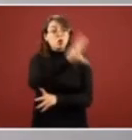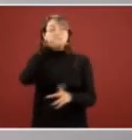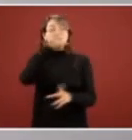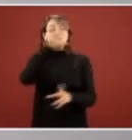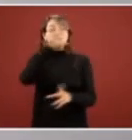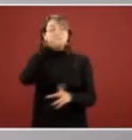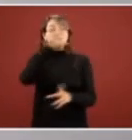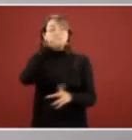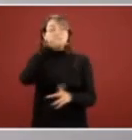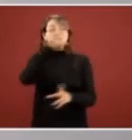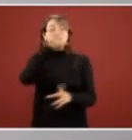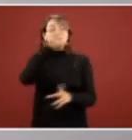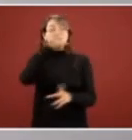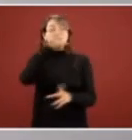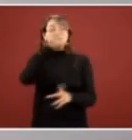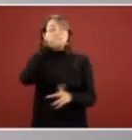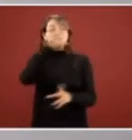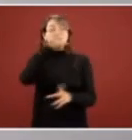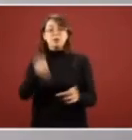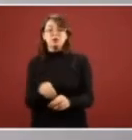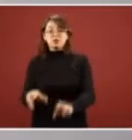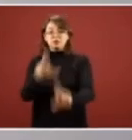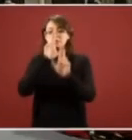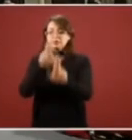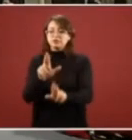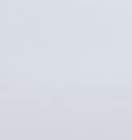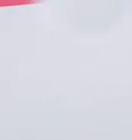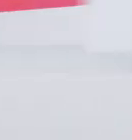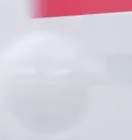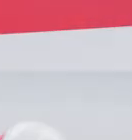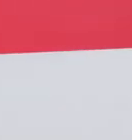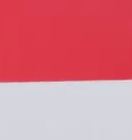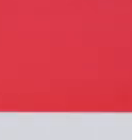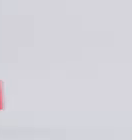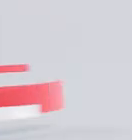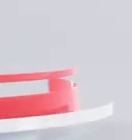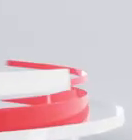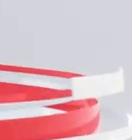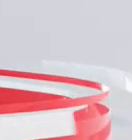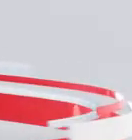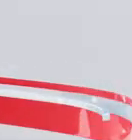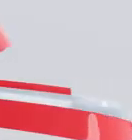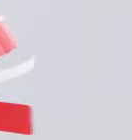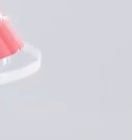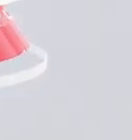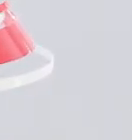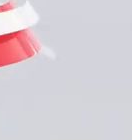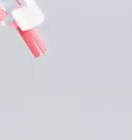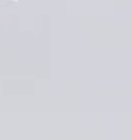todos. To respect all.